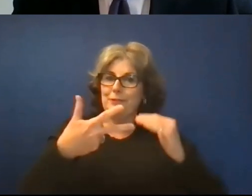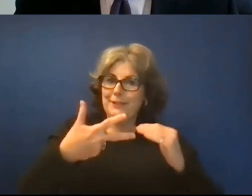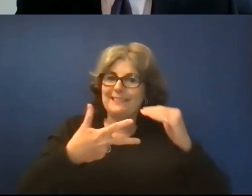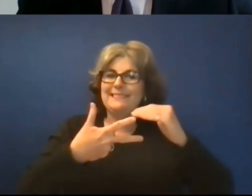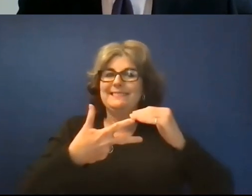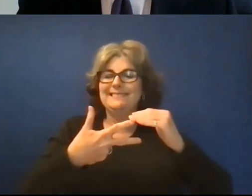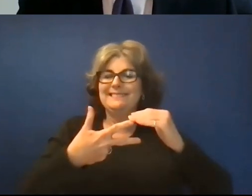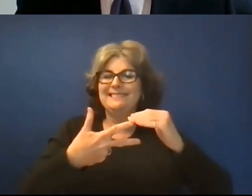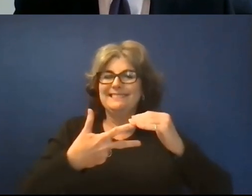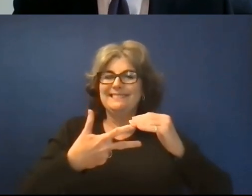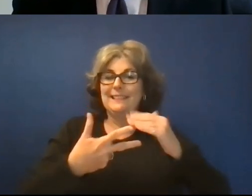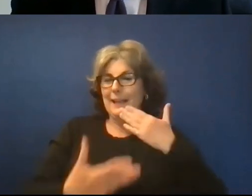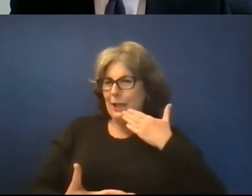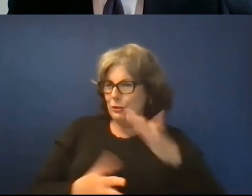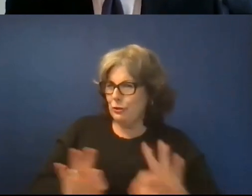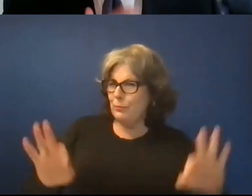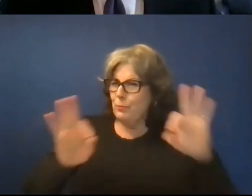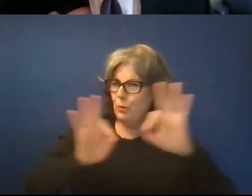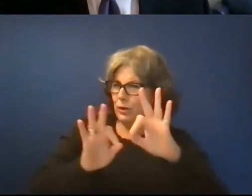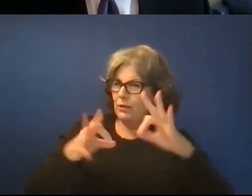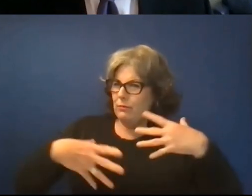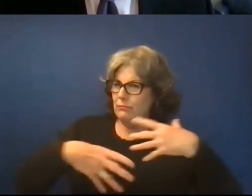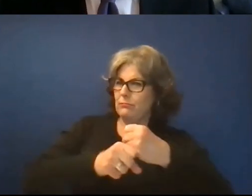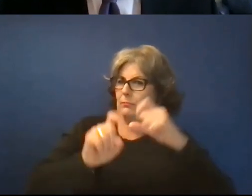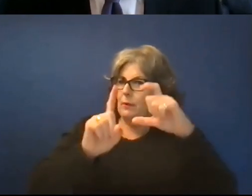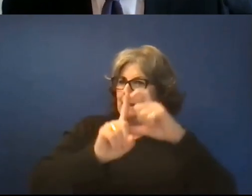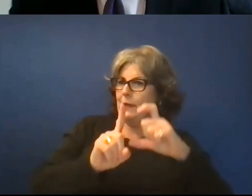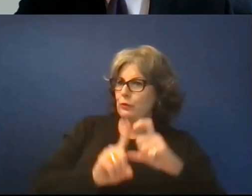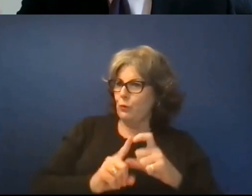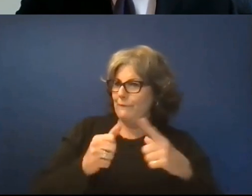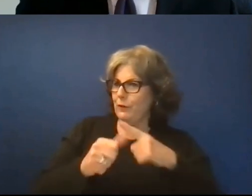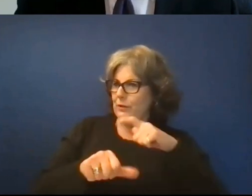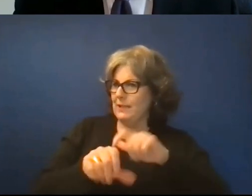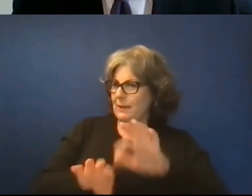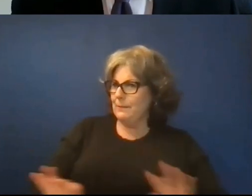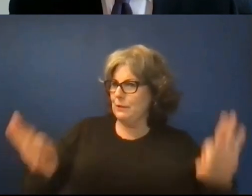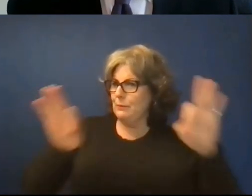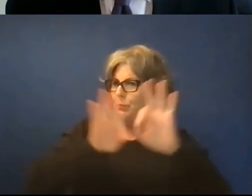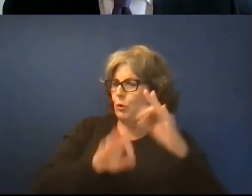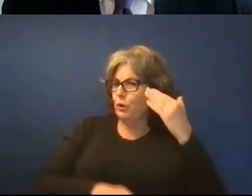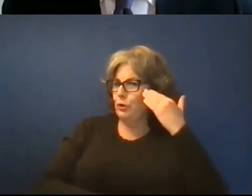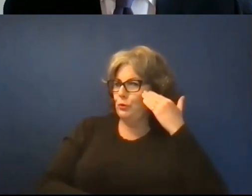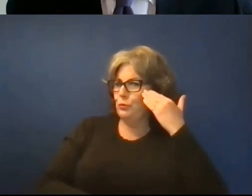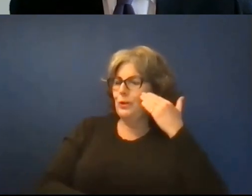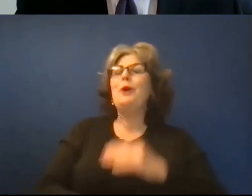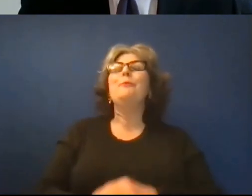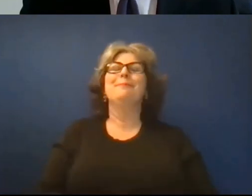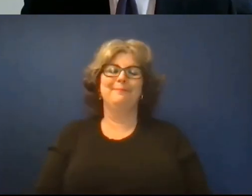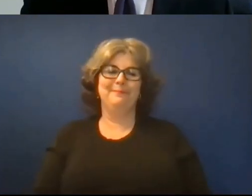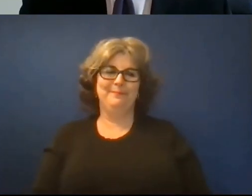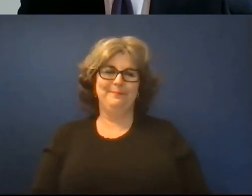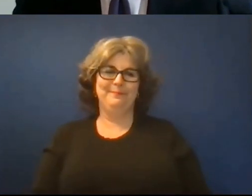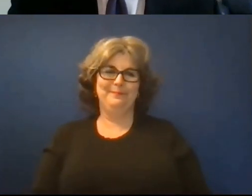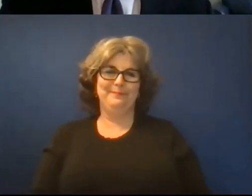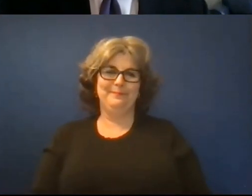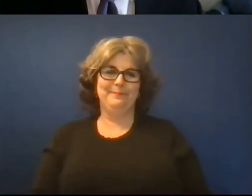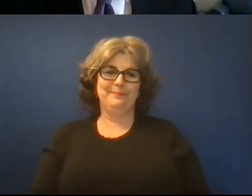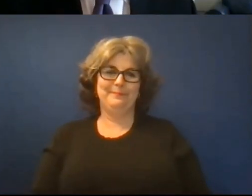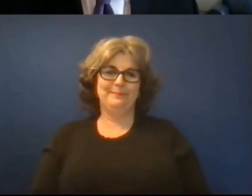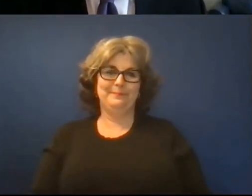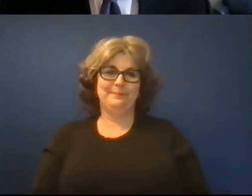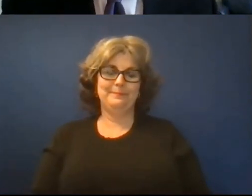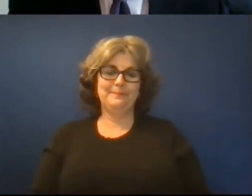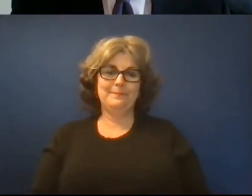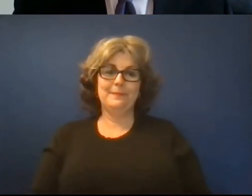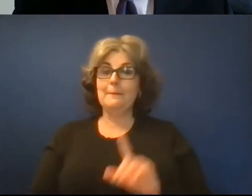to know what these terms mean, especially if we're hearing them for the first time. And I saw some people asking in the chat. So that's great. Okay, so we have a